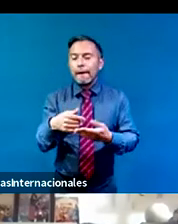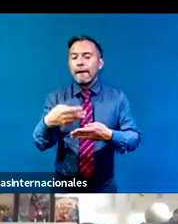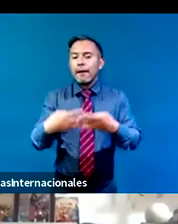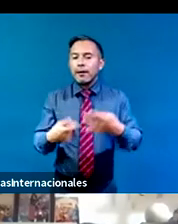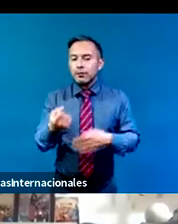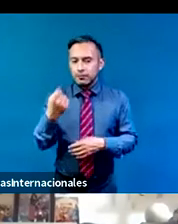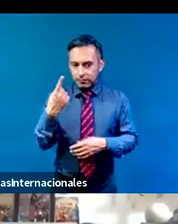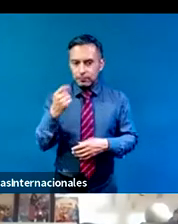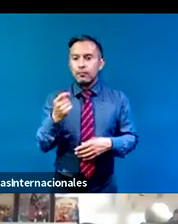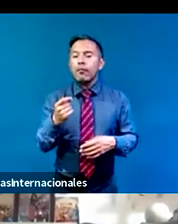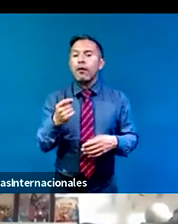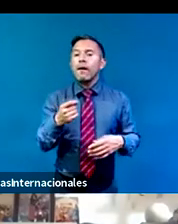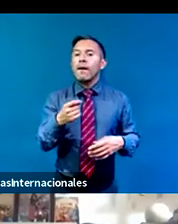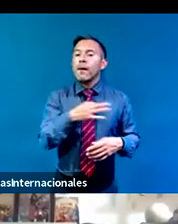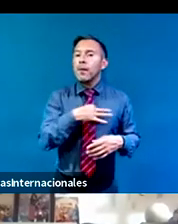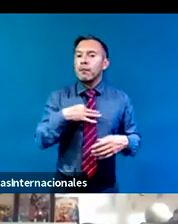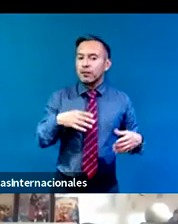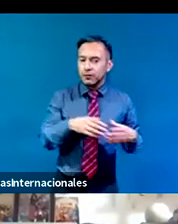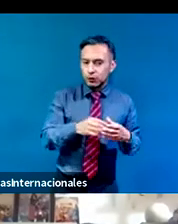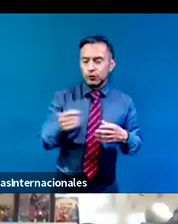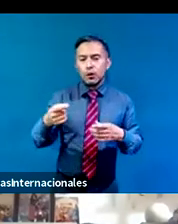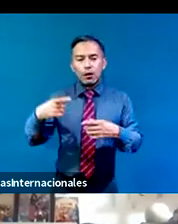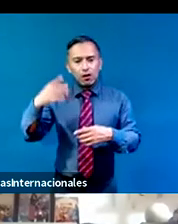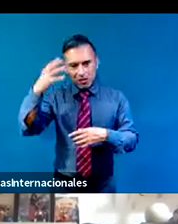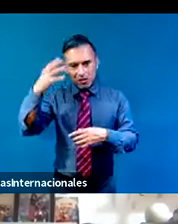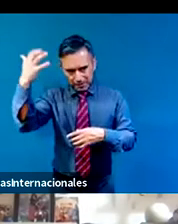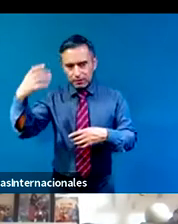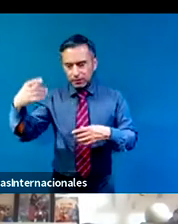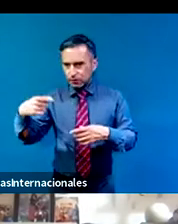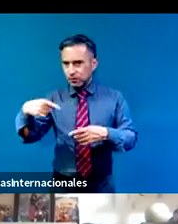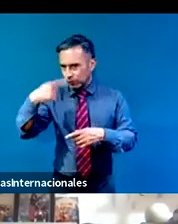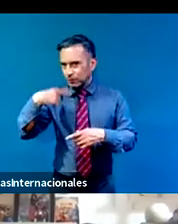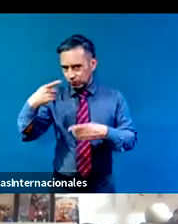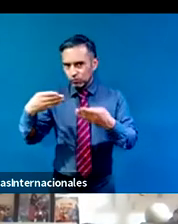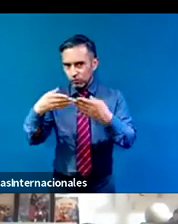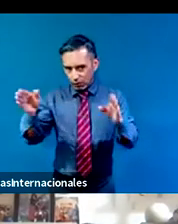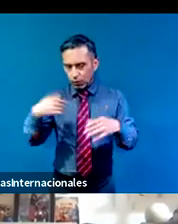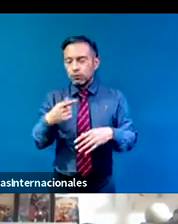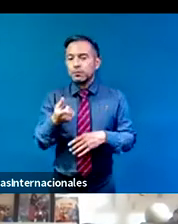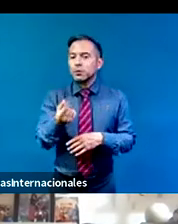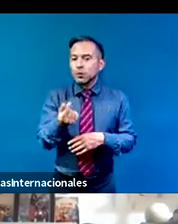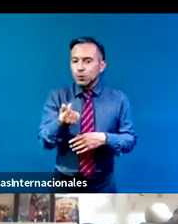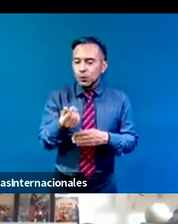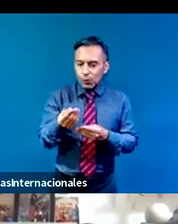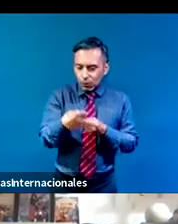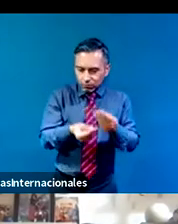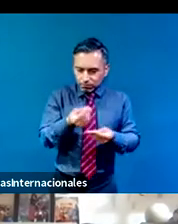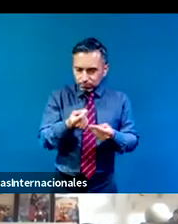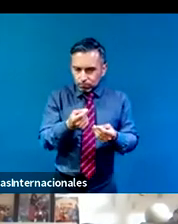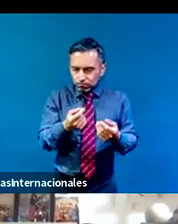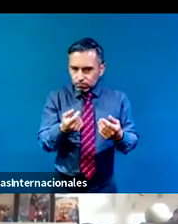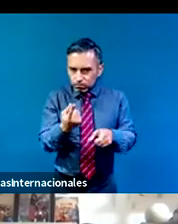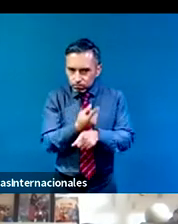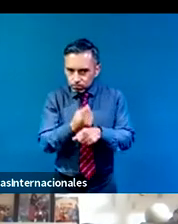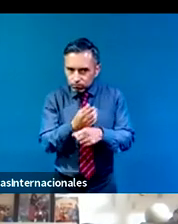availability of appropriate financial and digital services for women across the world. It's very, very